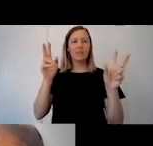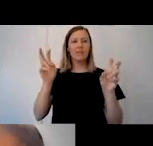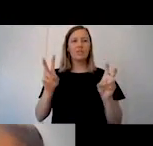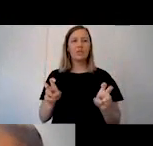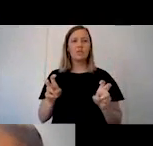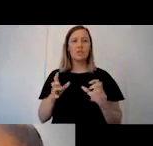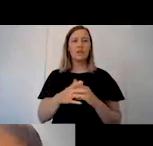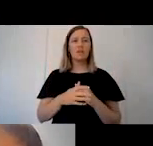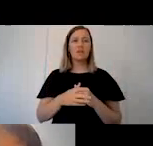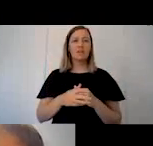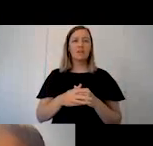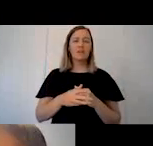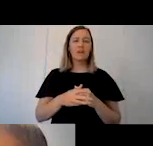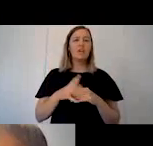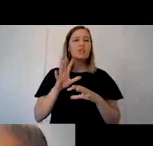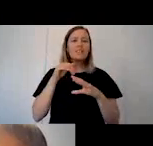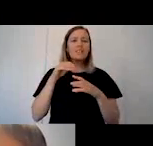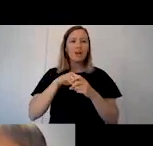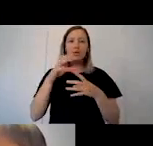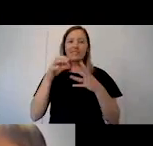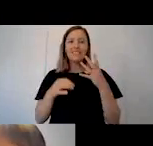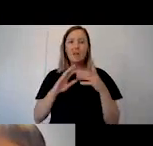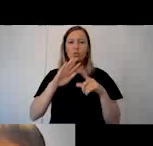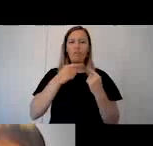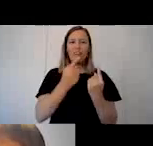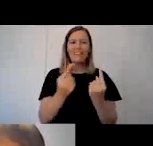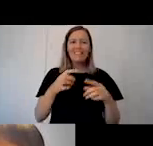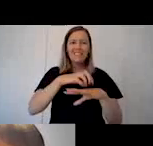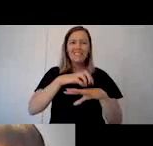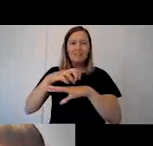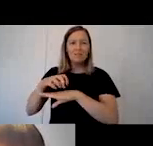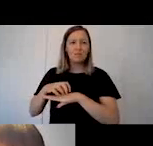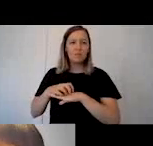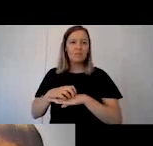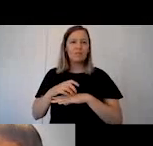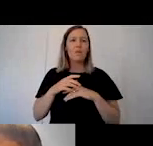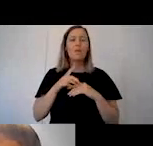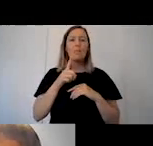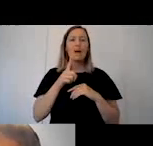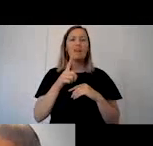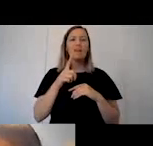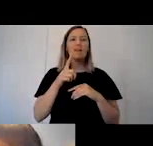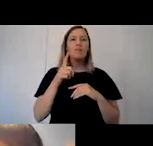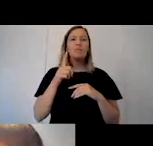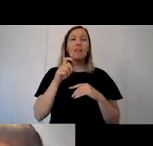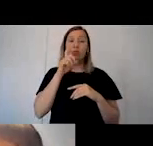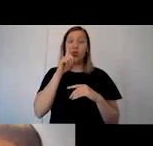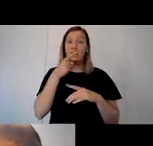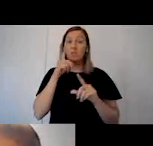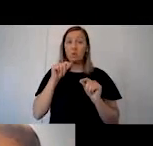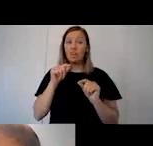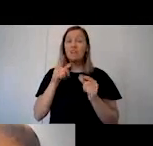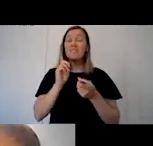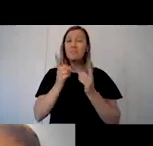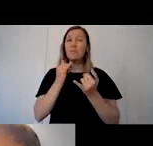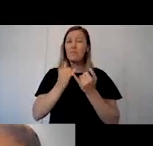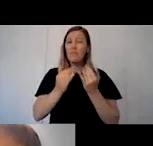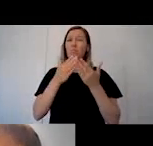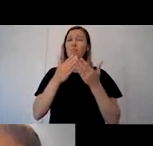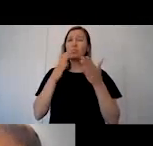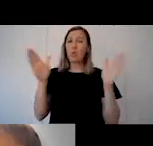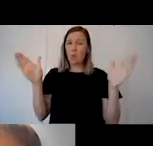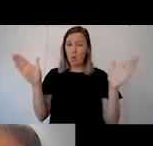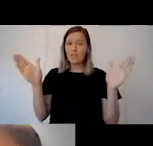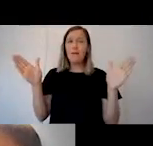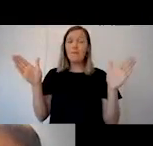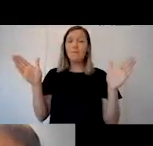need to see or want. But I think that if you can invest in that, if it's possible, sometimes it's very broad lines that you can just agree